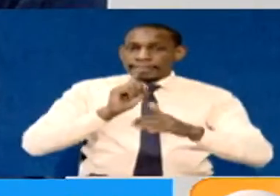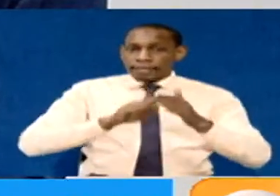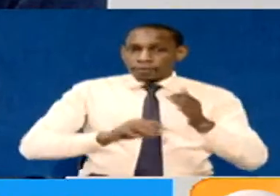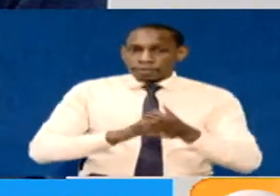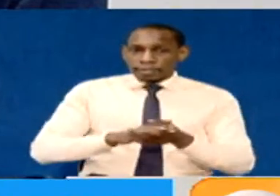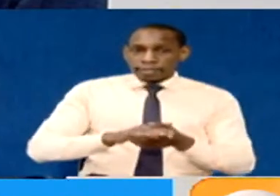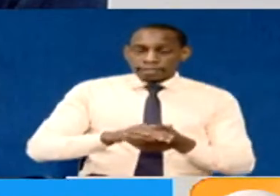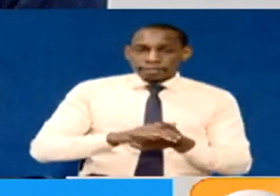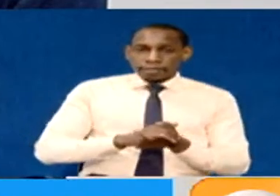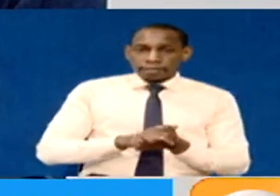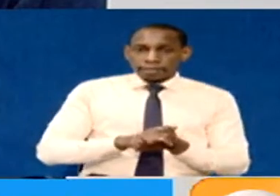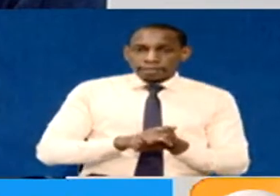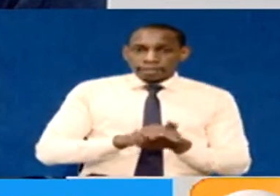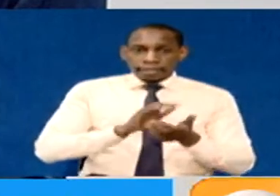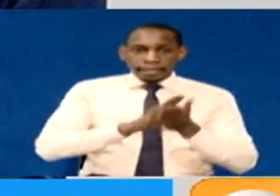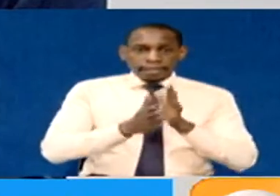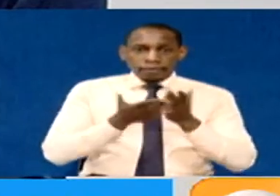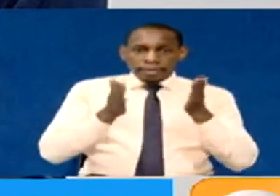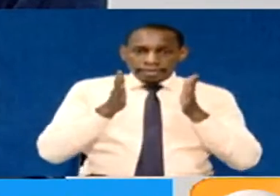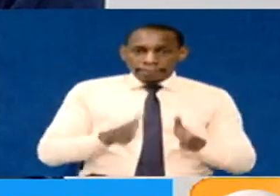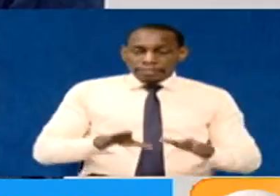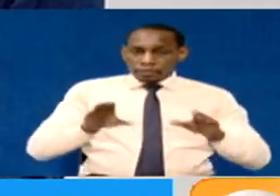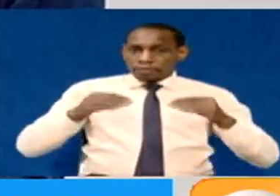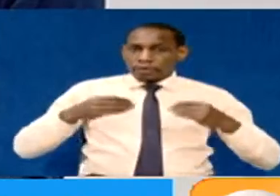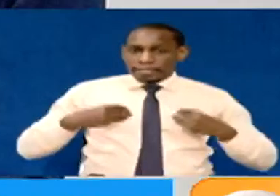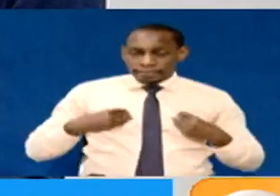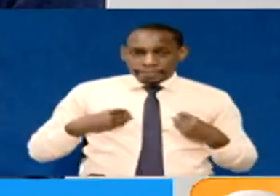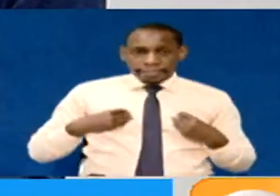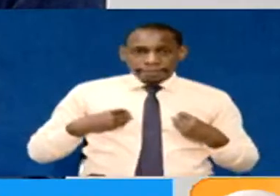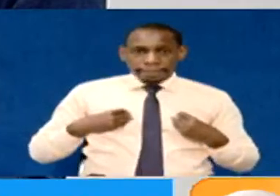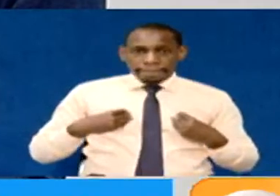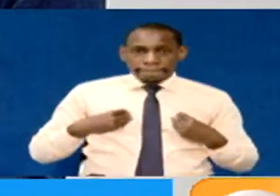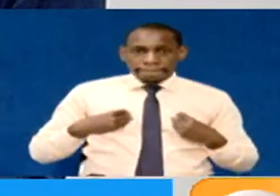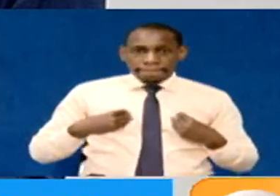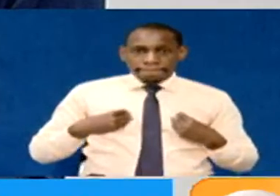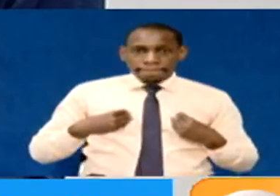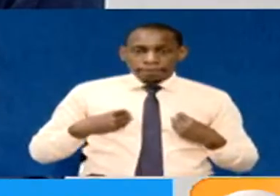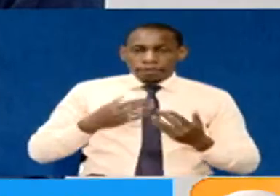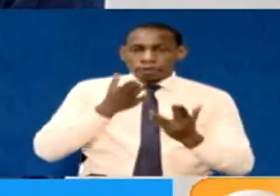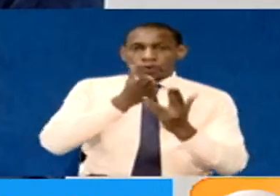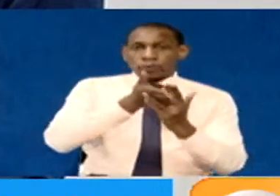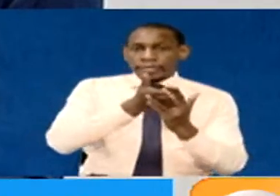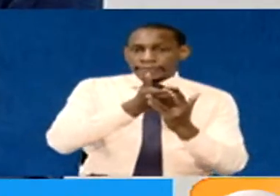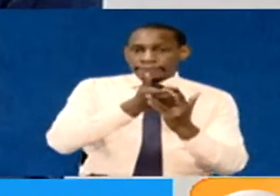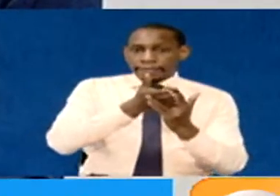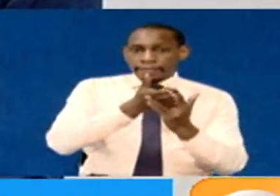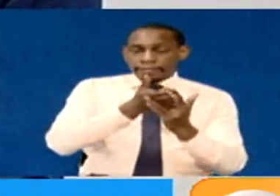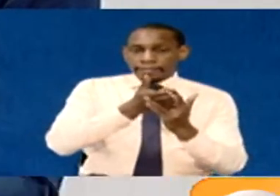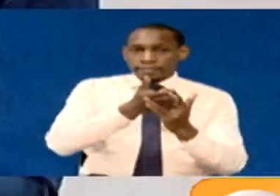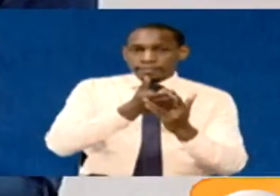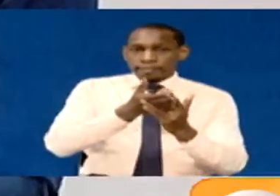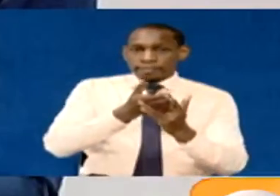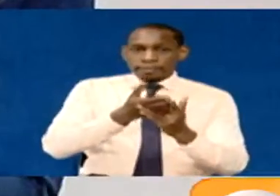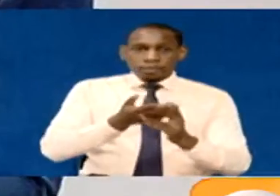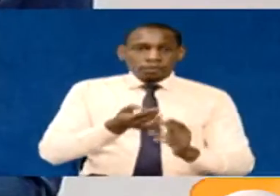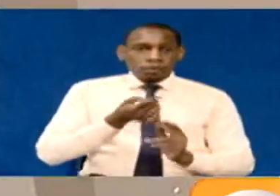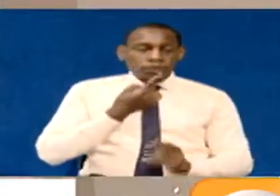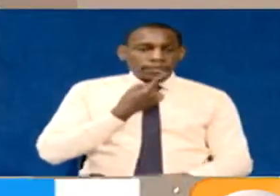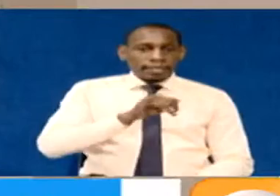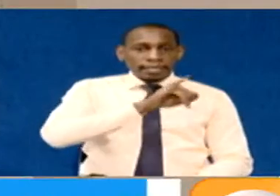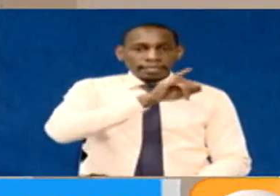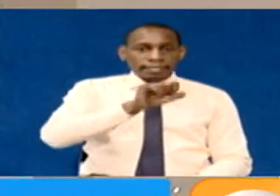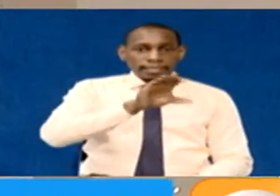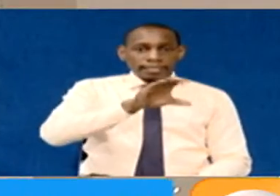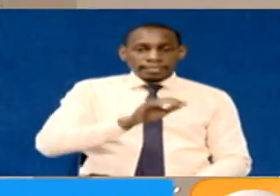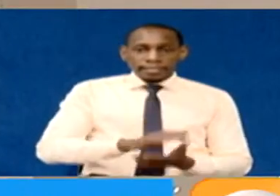the JS, no one is allowed to interfere or to tell the JSC or said, the